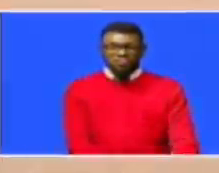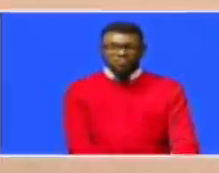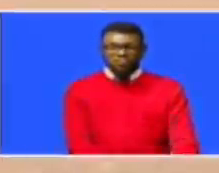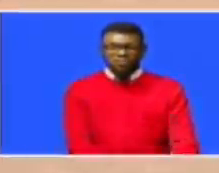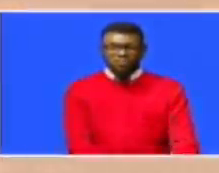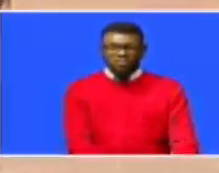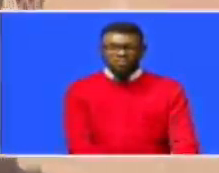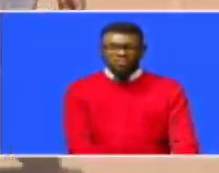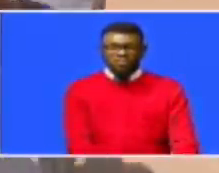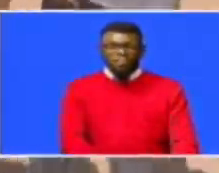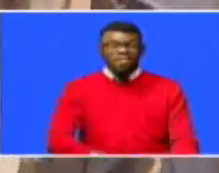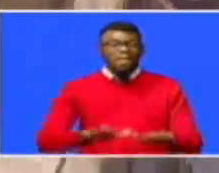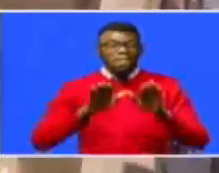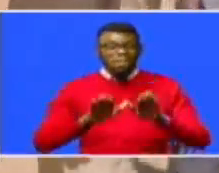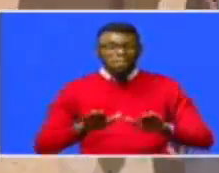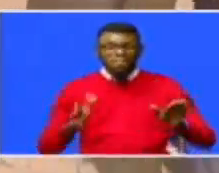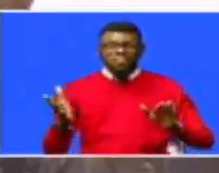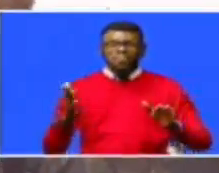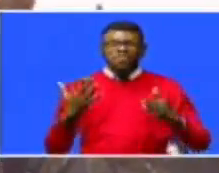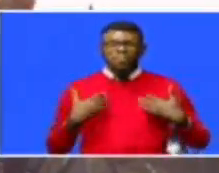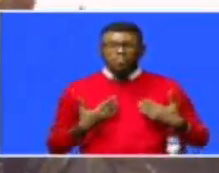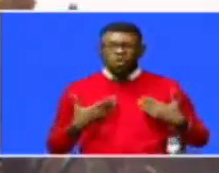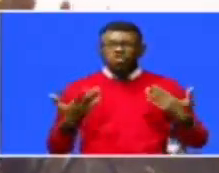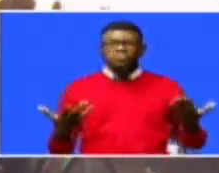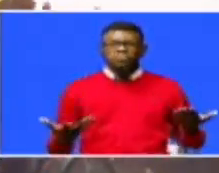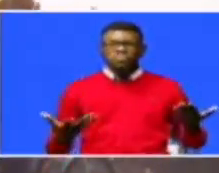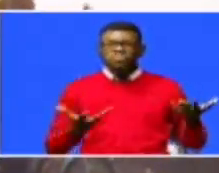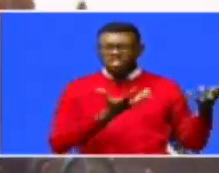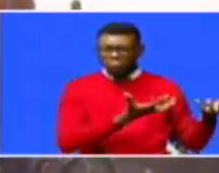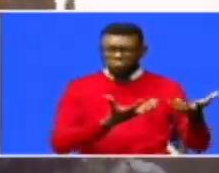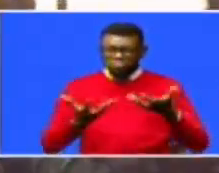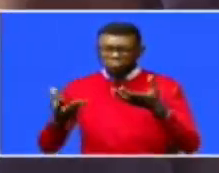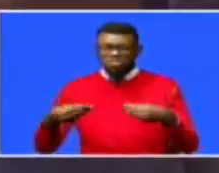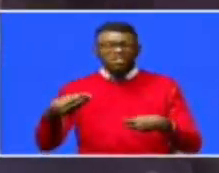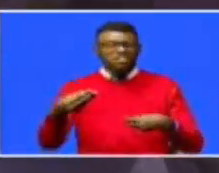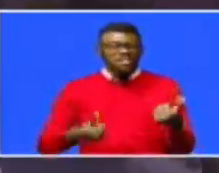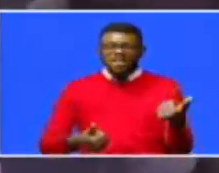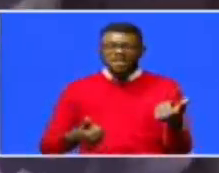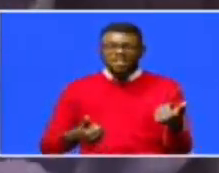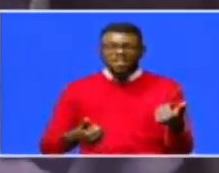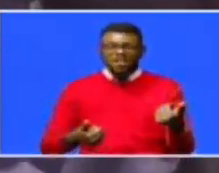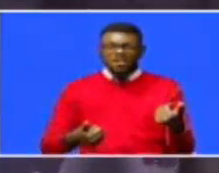At a Rapai market in Soroti, human beings are part of the merchandise on sale.